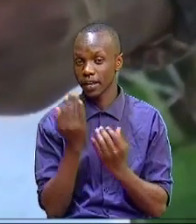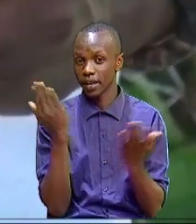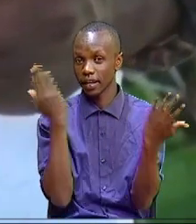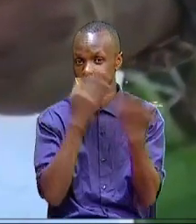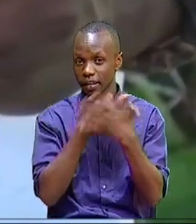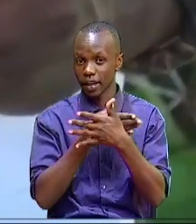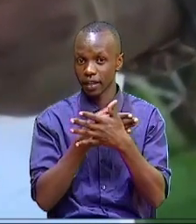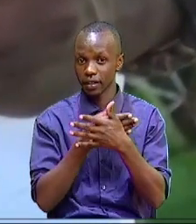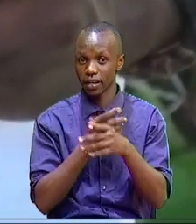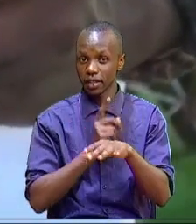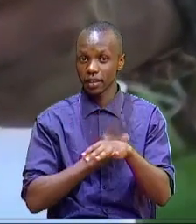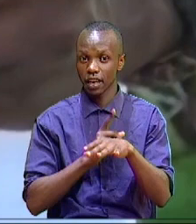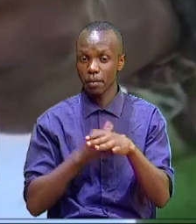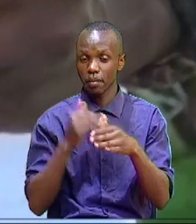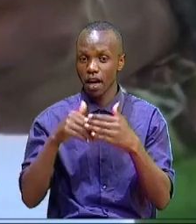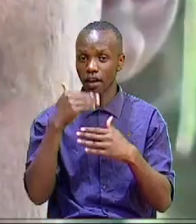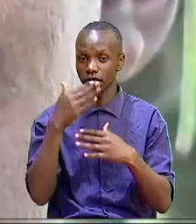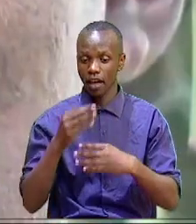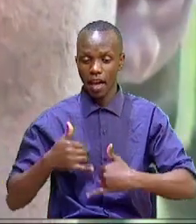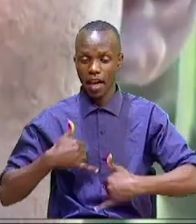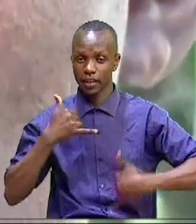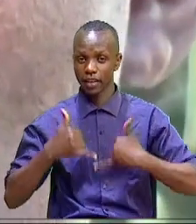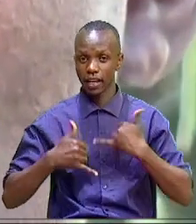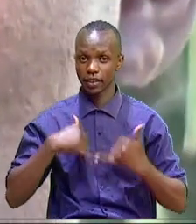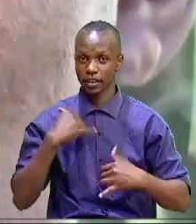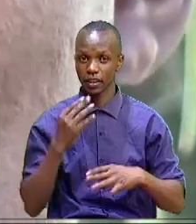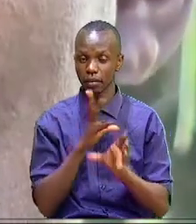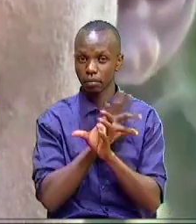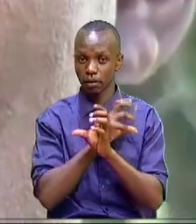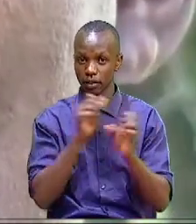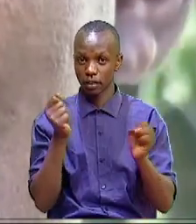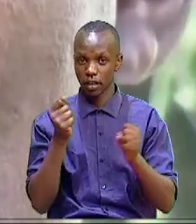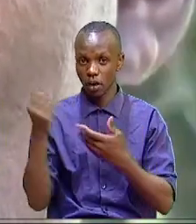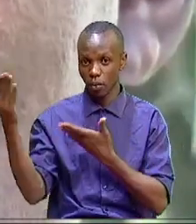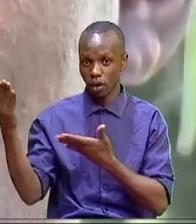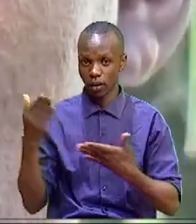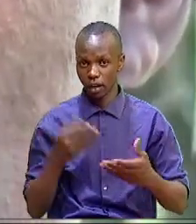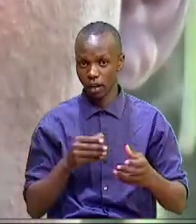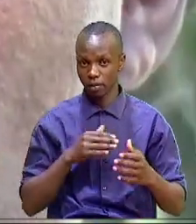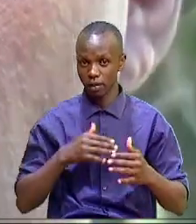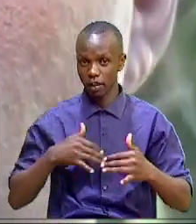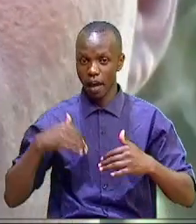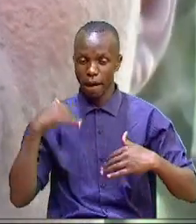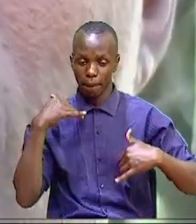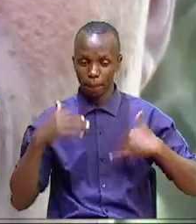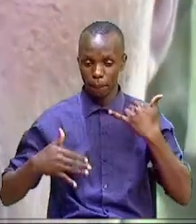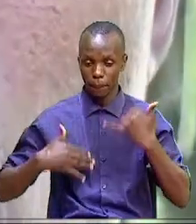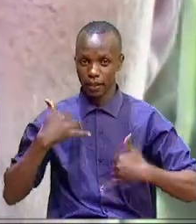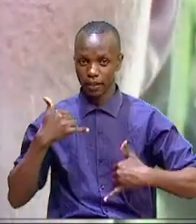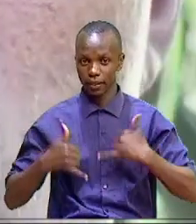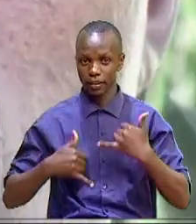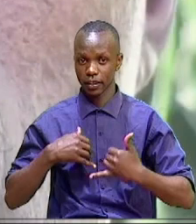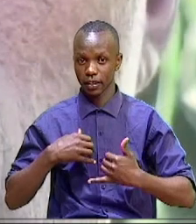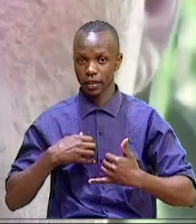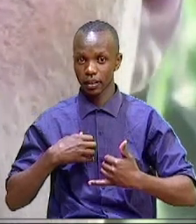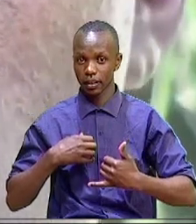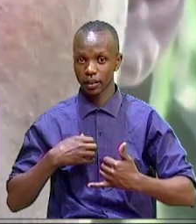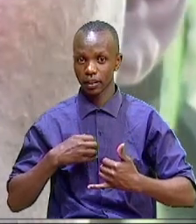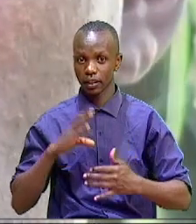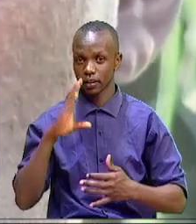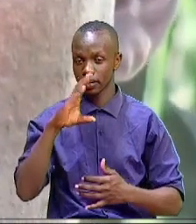after he entertained the president during the homecoming party for ICT and Digital Economy Cabinet